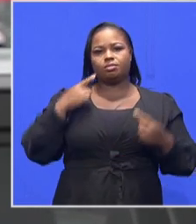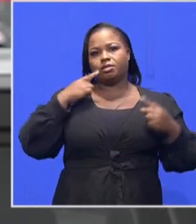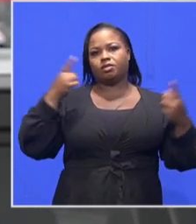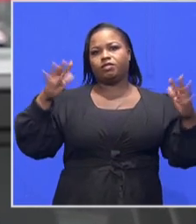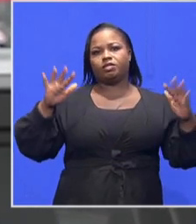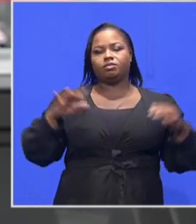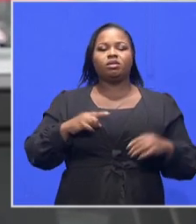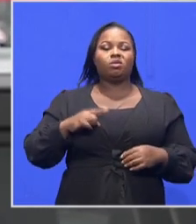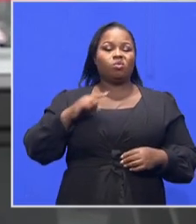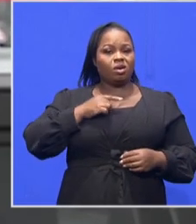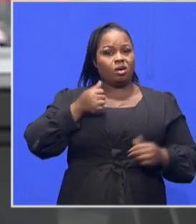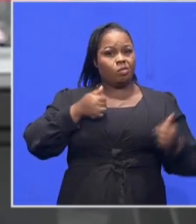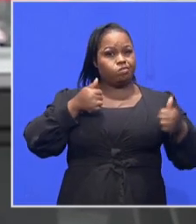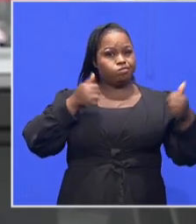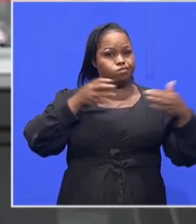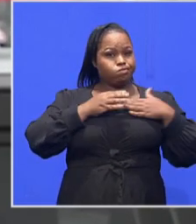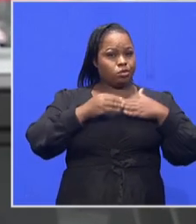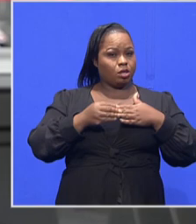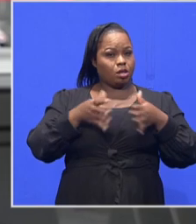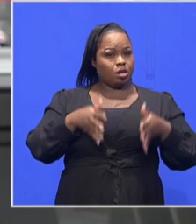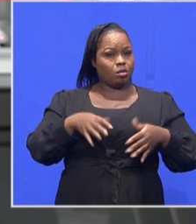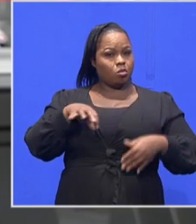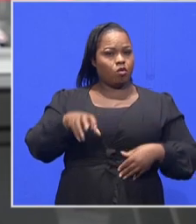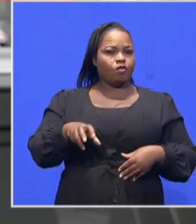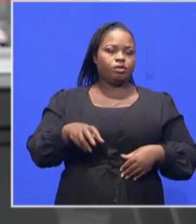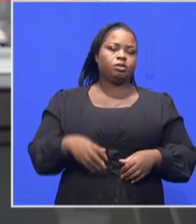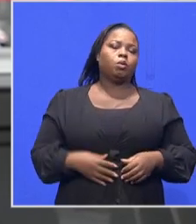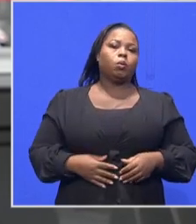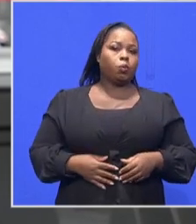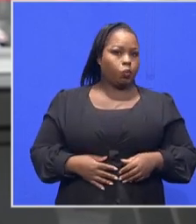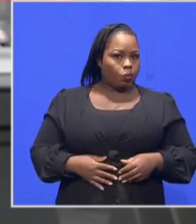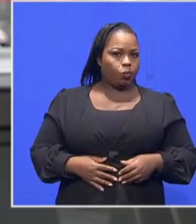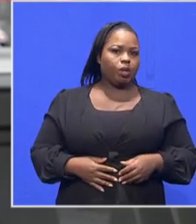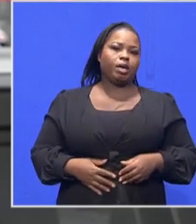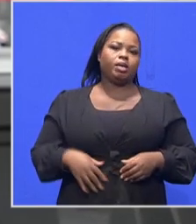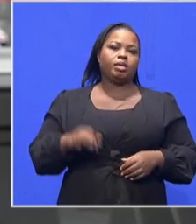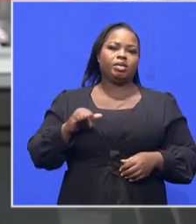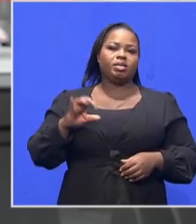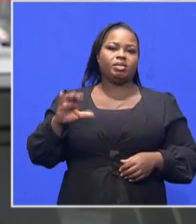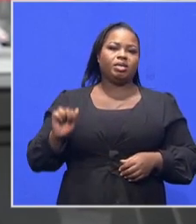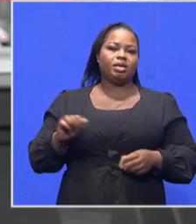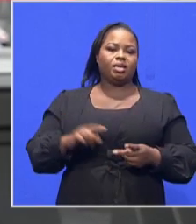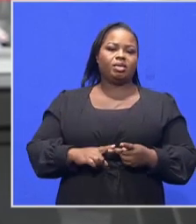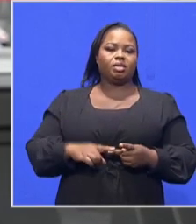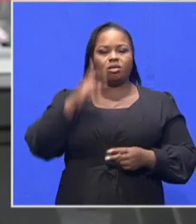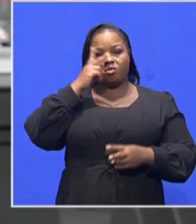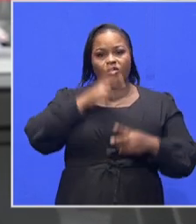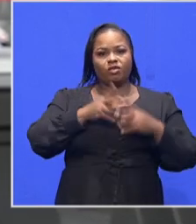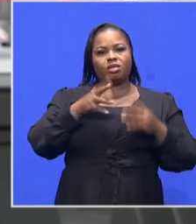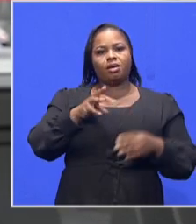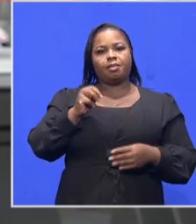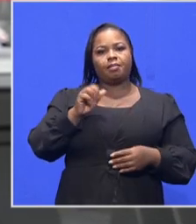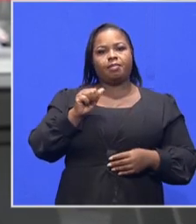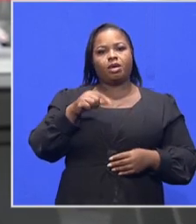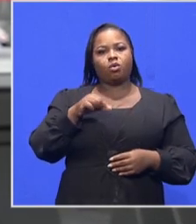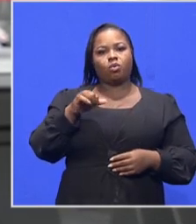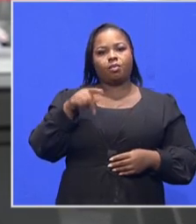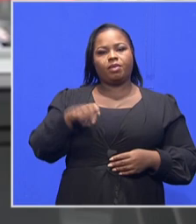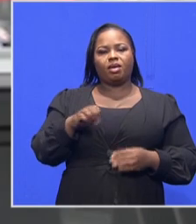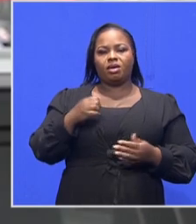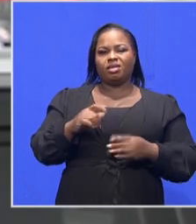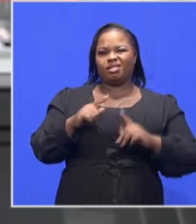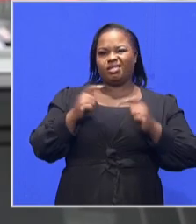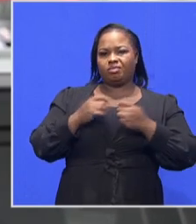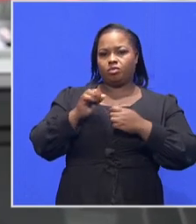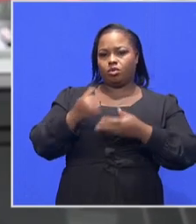with the leadership that we've got in the province and then furthermore with the support of ESA and Prof Ramakgopa and his team, we have advanced to where we have a